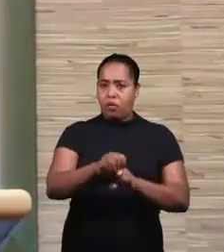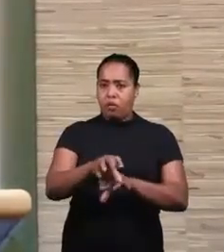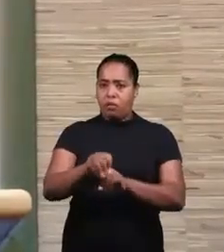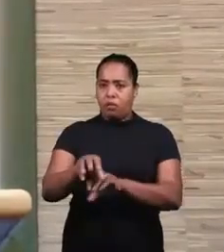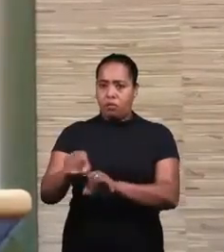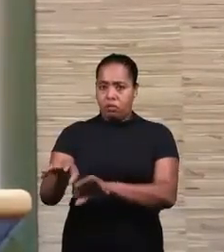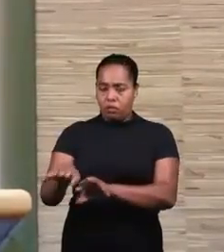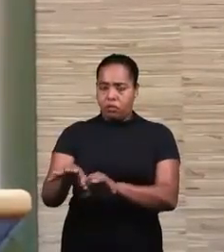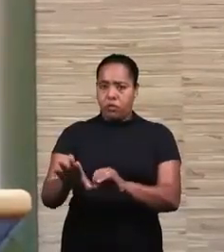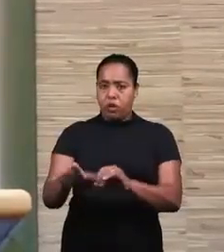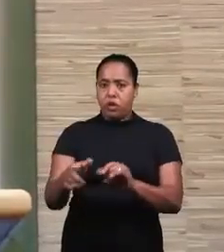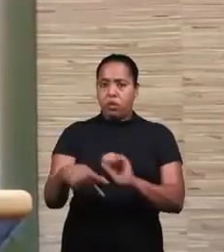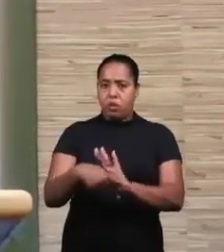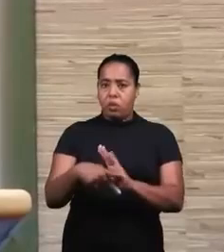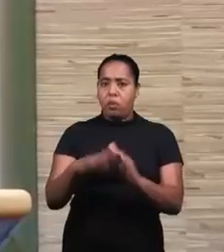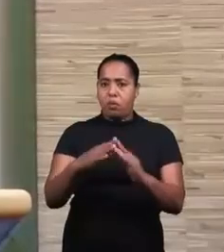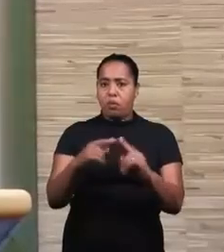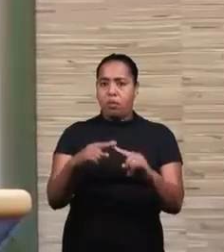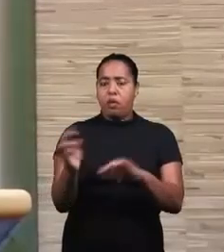international mission,